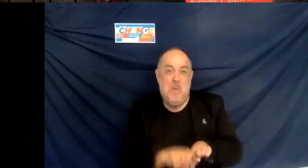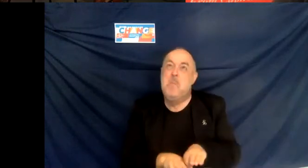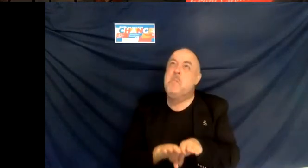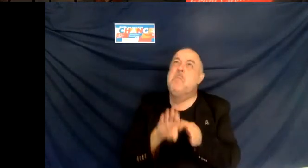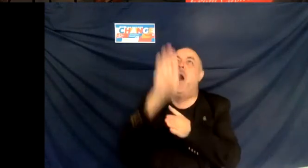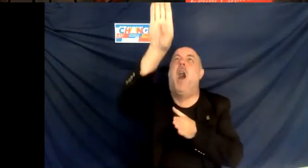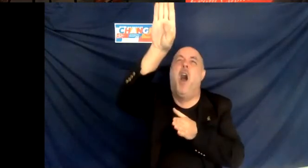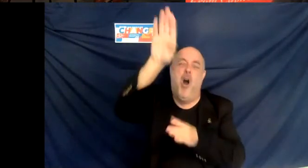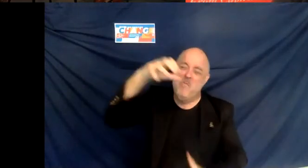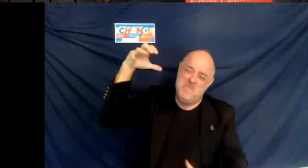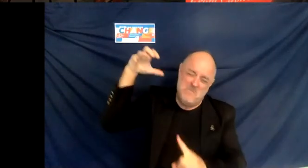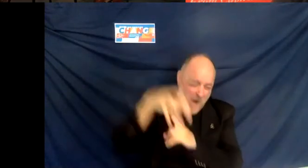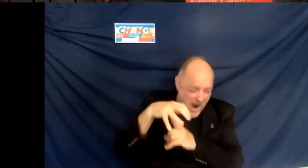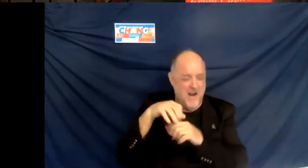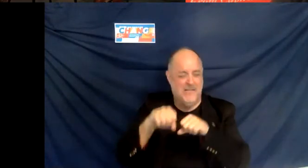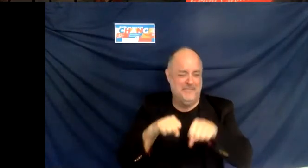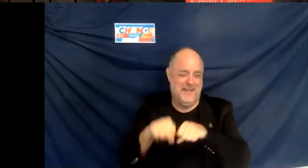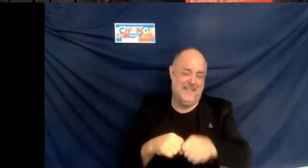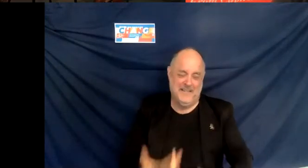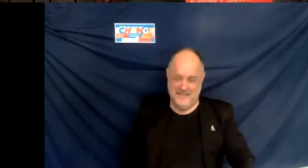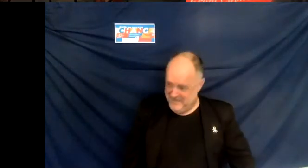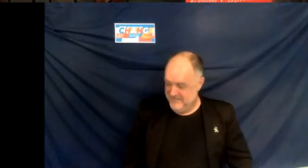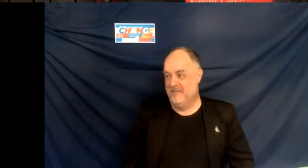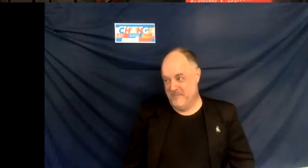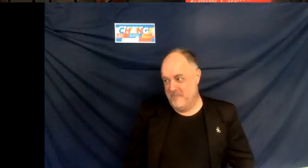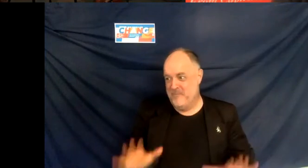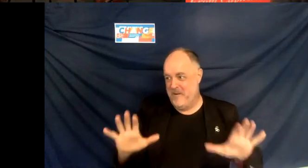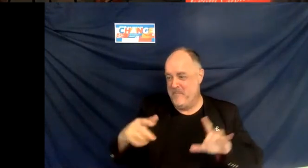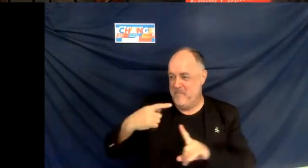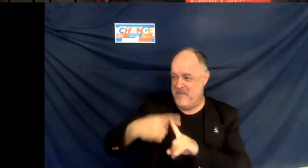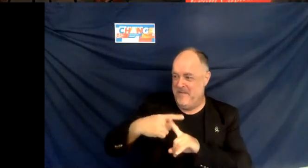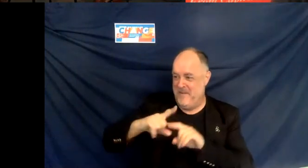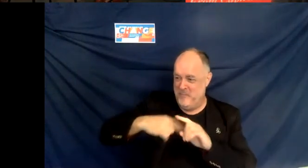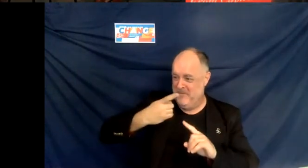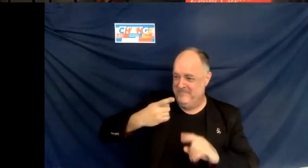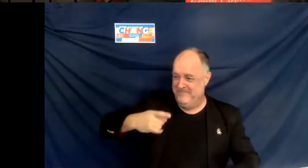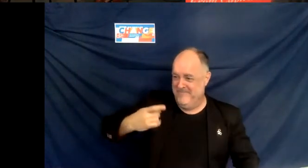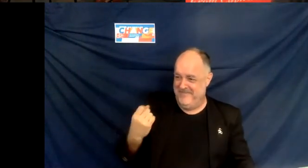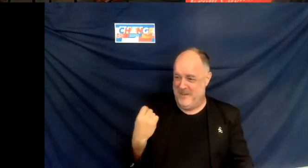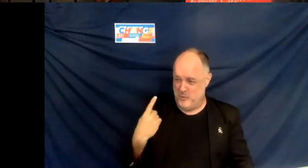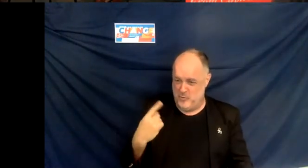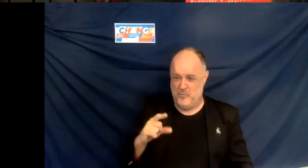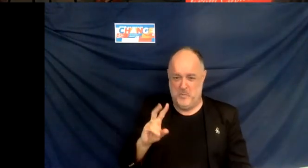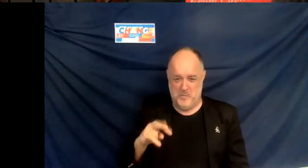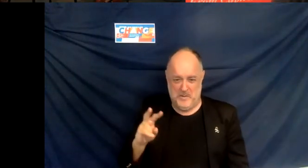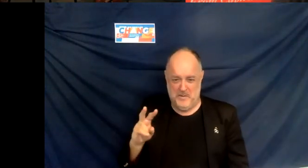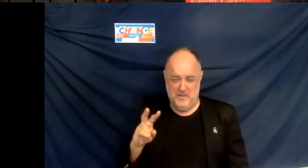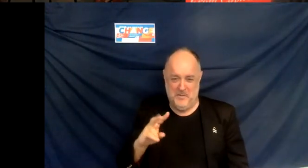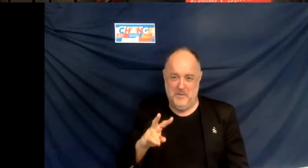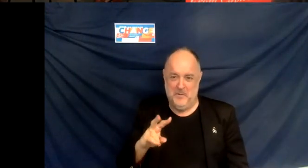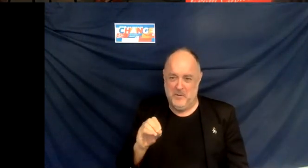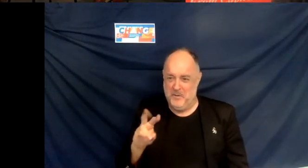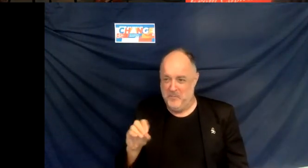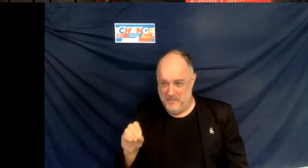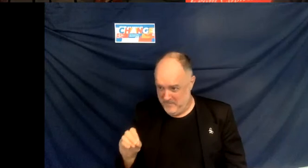of the bright points in a really, really bad year. Did you see a bump in